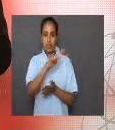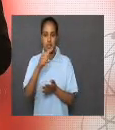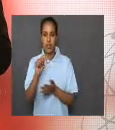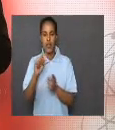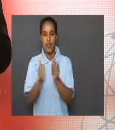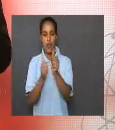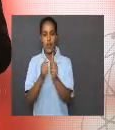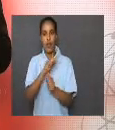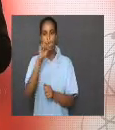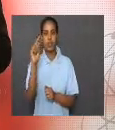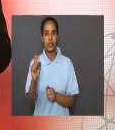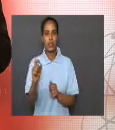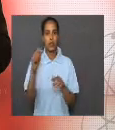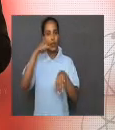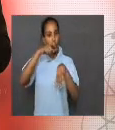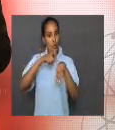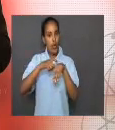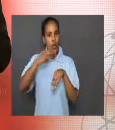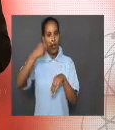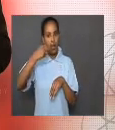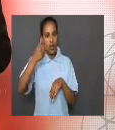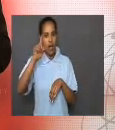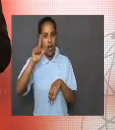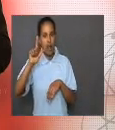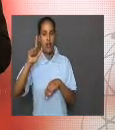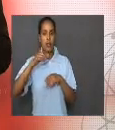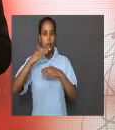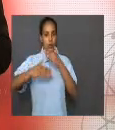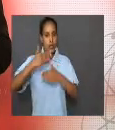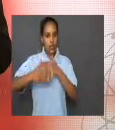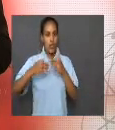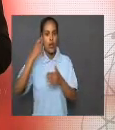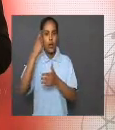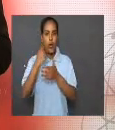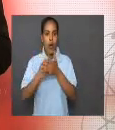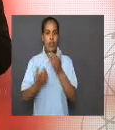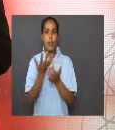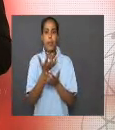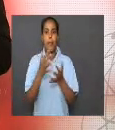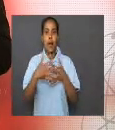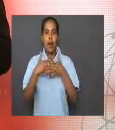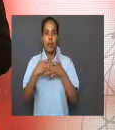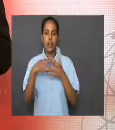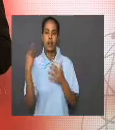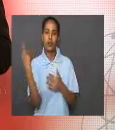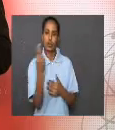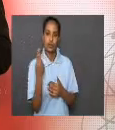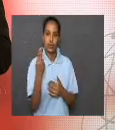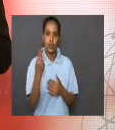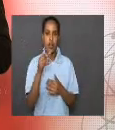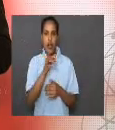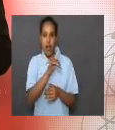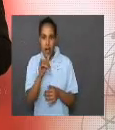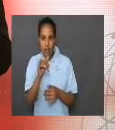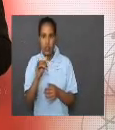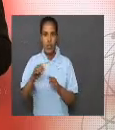question. During the Hall process, what material is used as